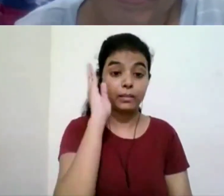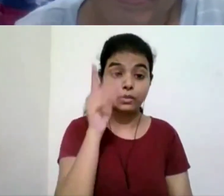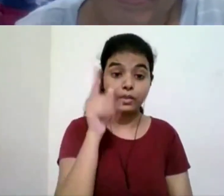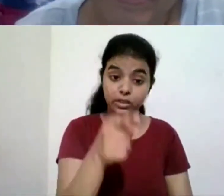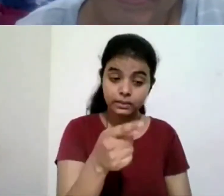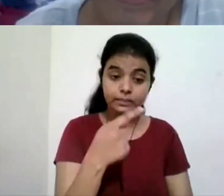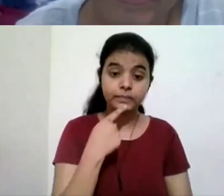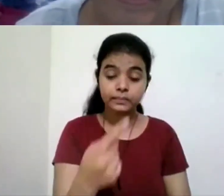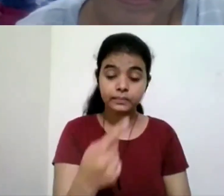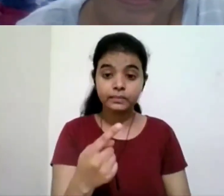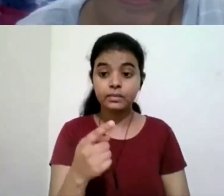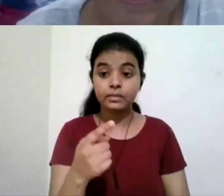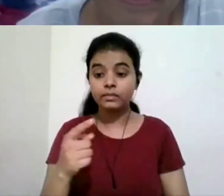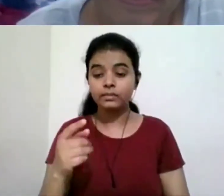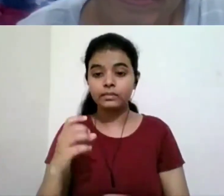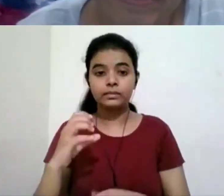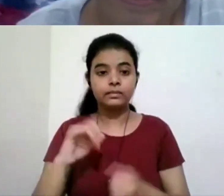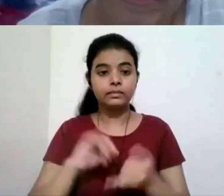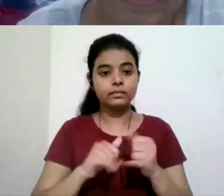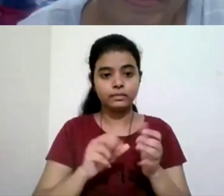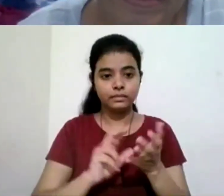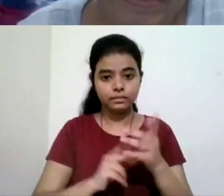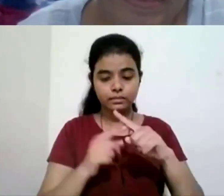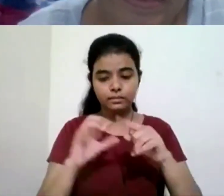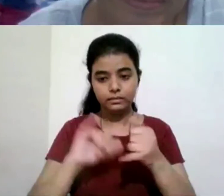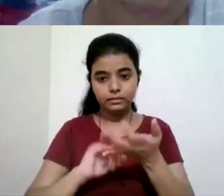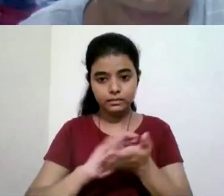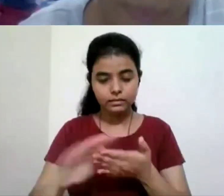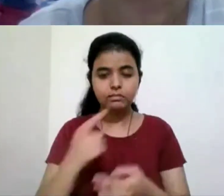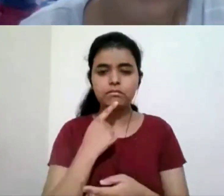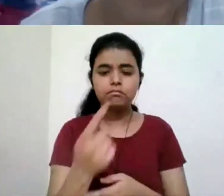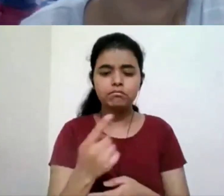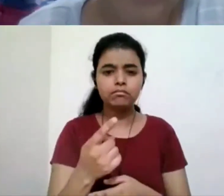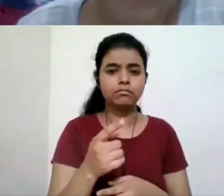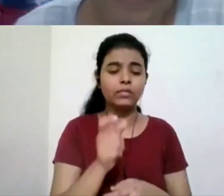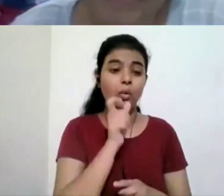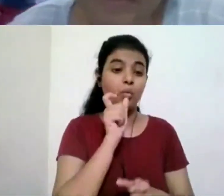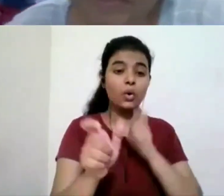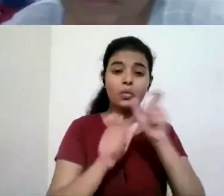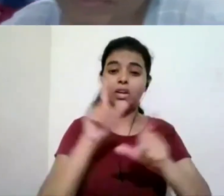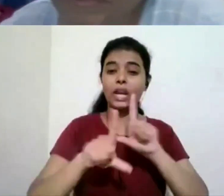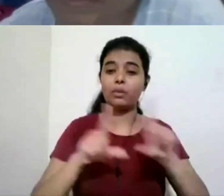and the comment by Santosh Kumar about language and metaphor. So one